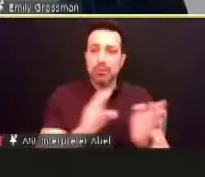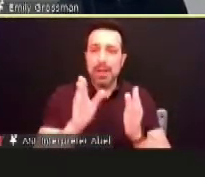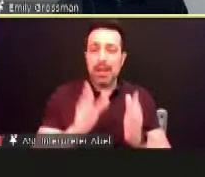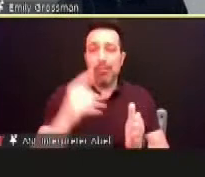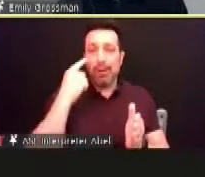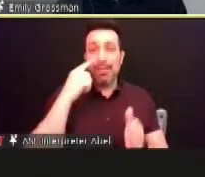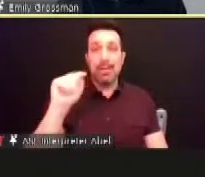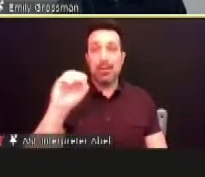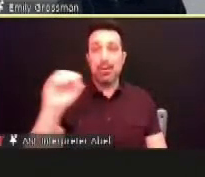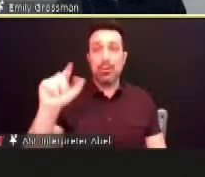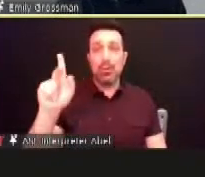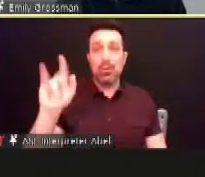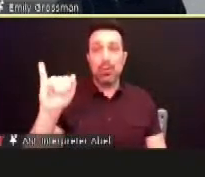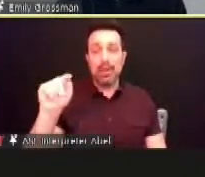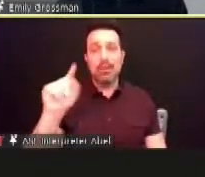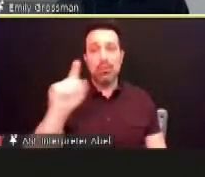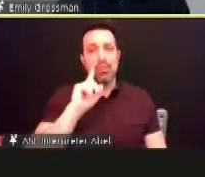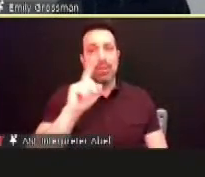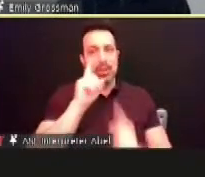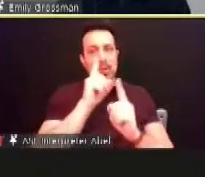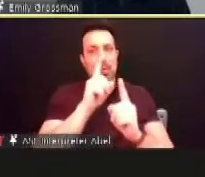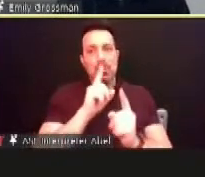that this toolkit was really going to help.